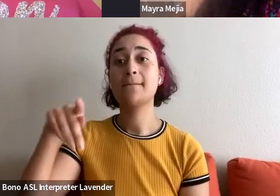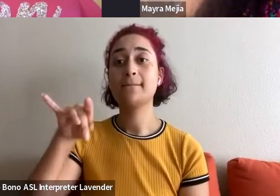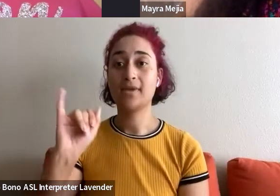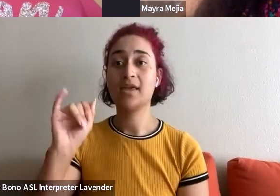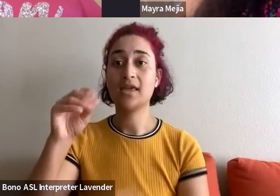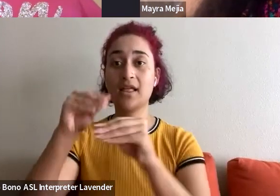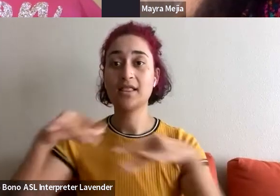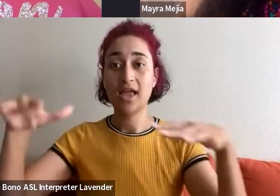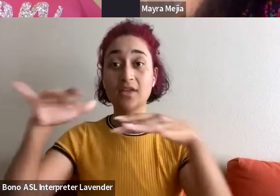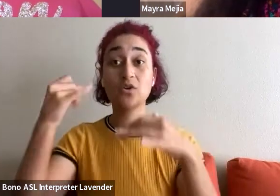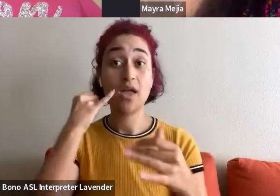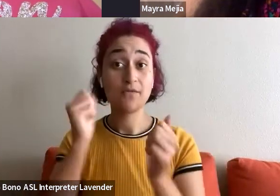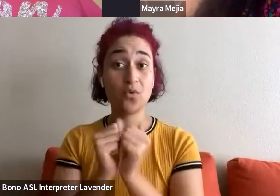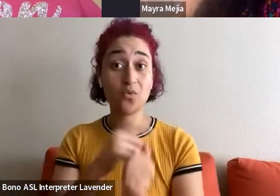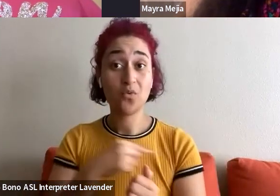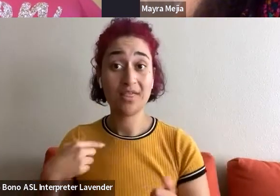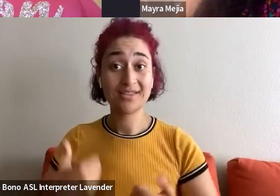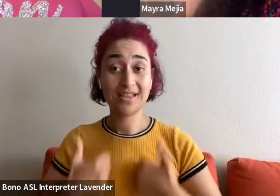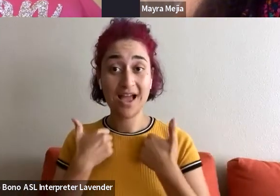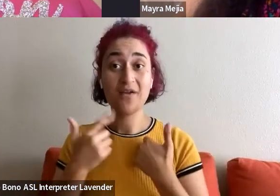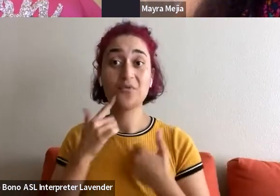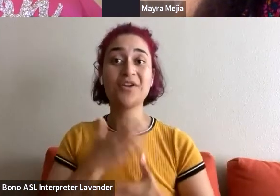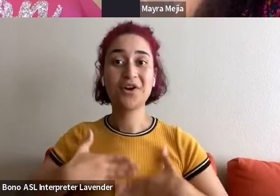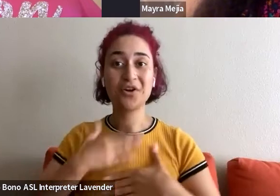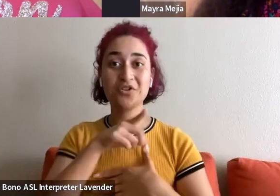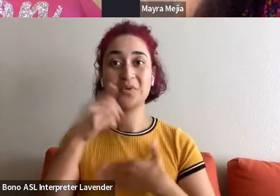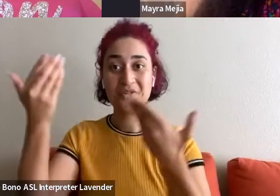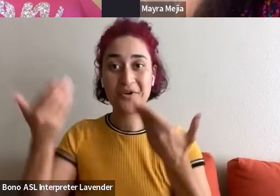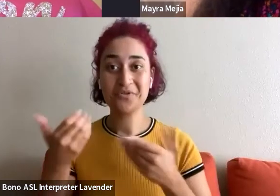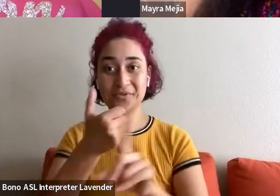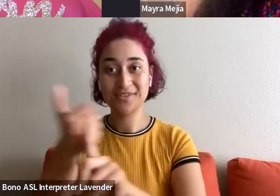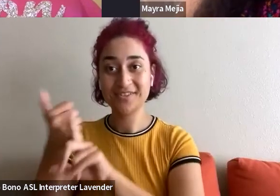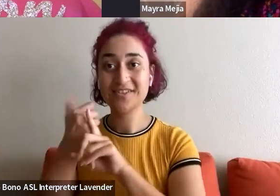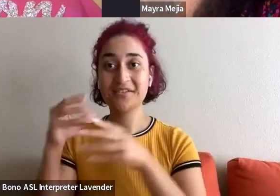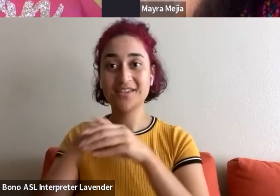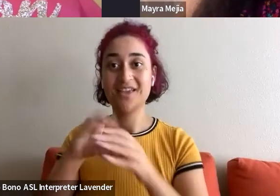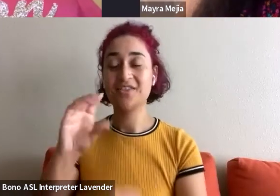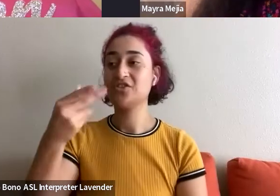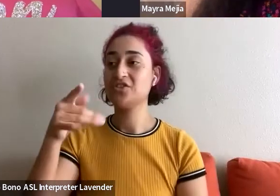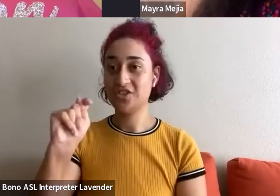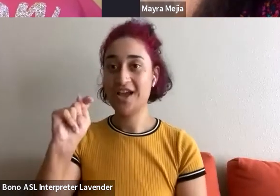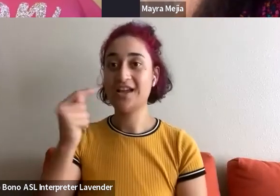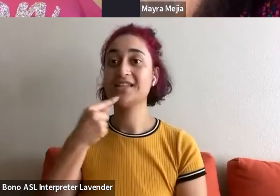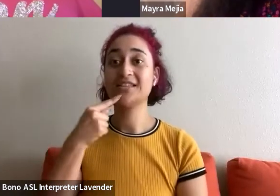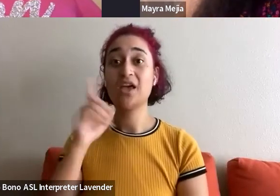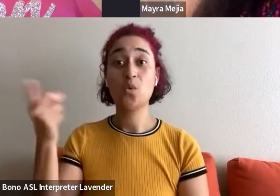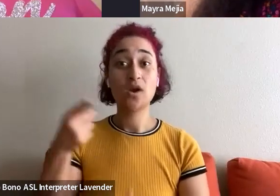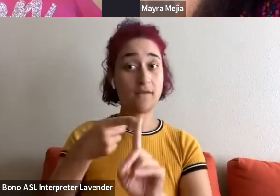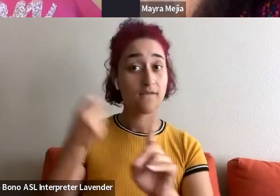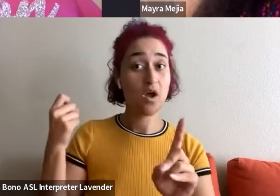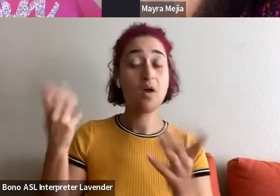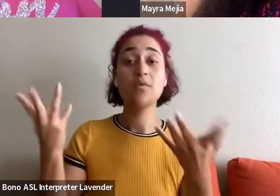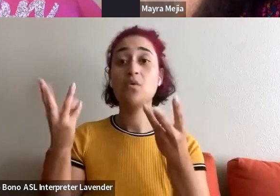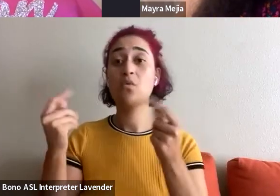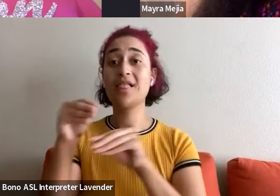with us live, we encourage you to introduce yourselves in the chat to each other and say where you're from and what land you're